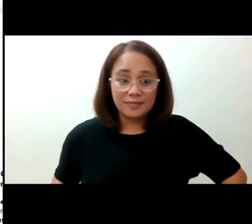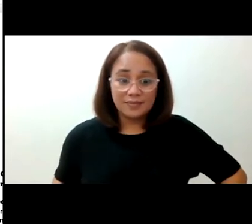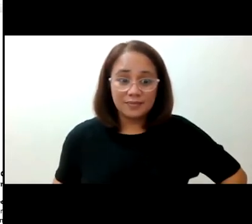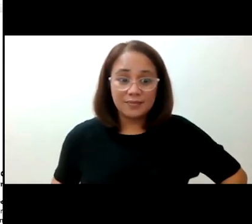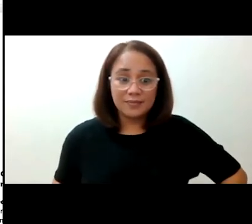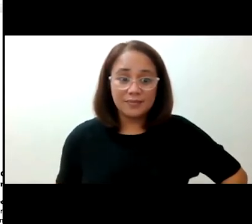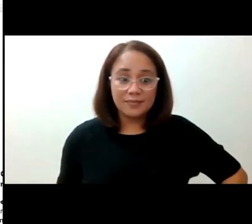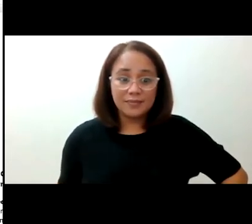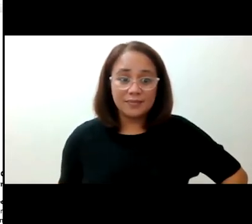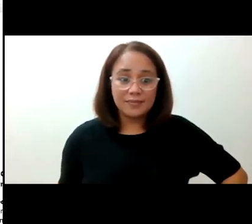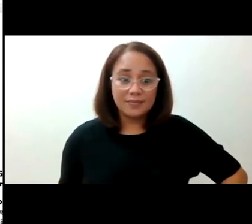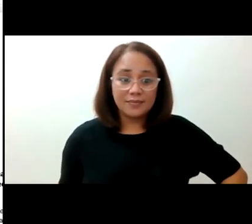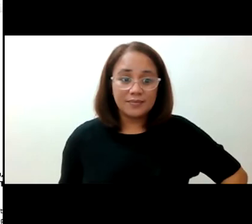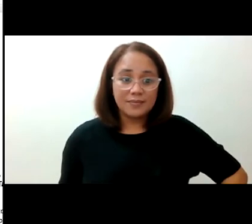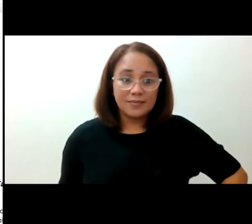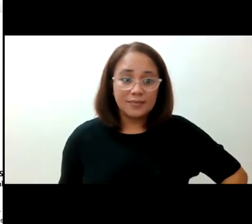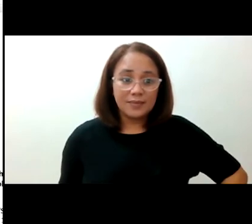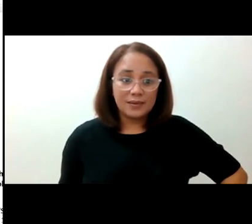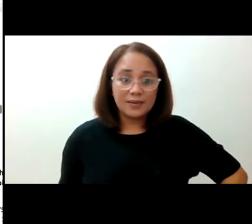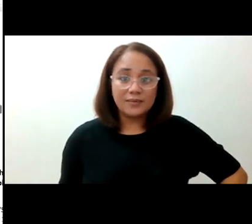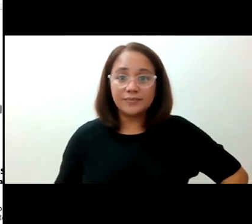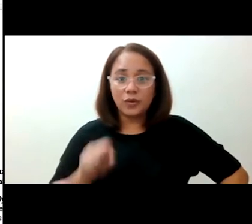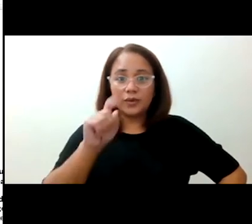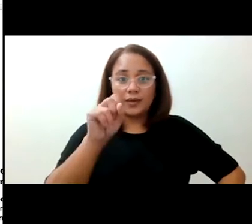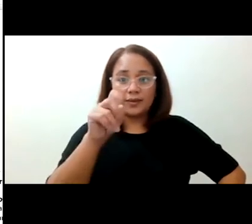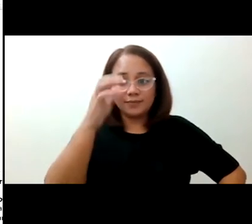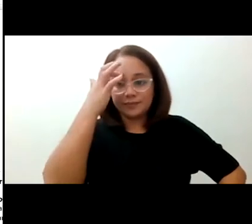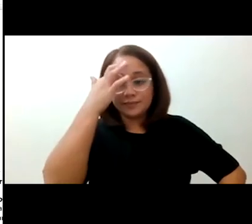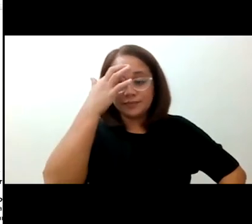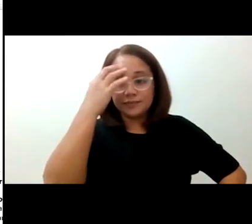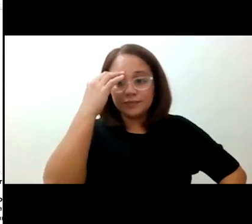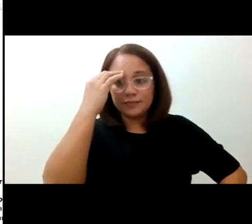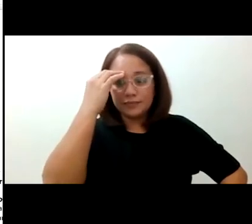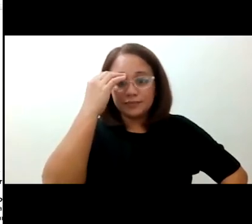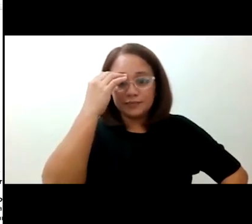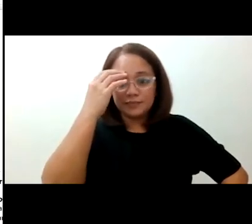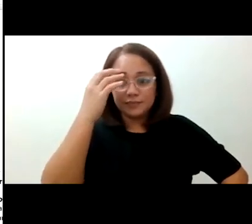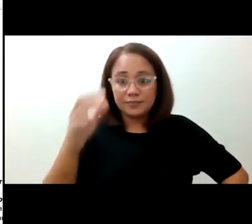Yes. Okay. All right.